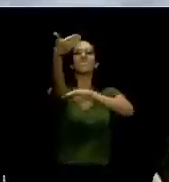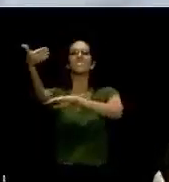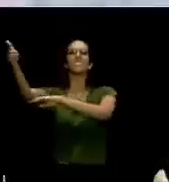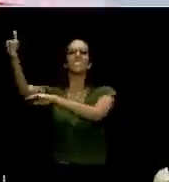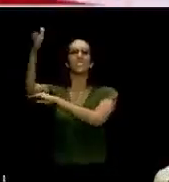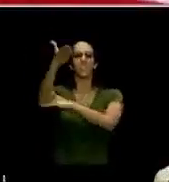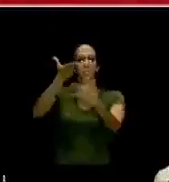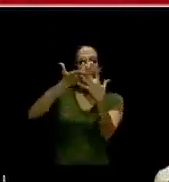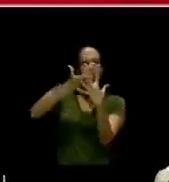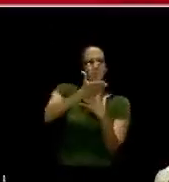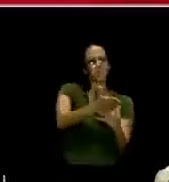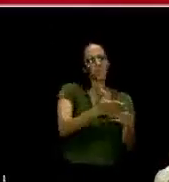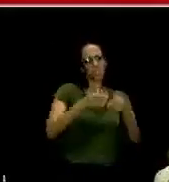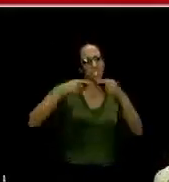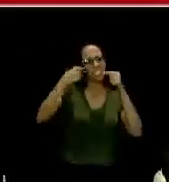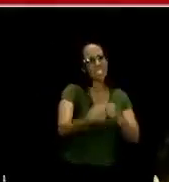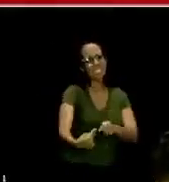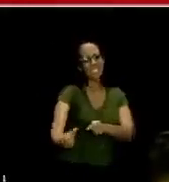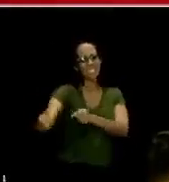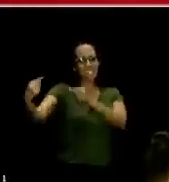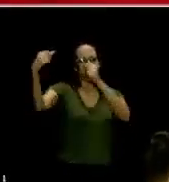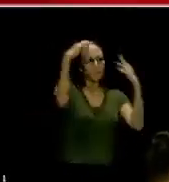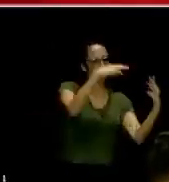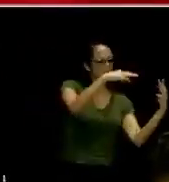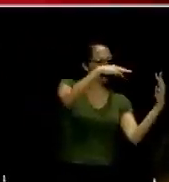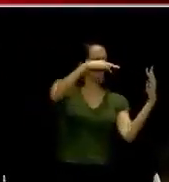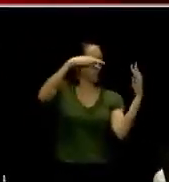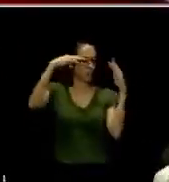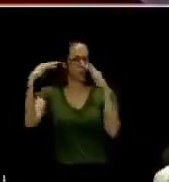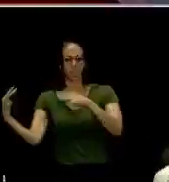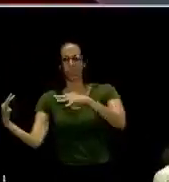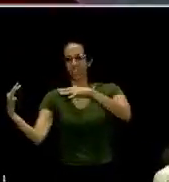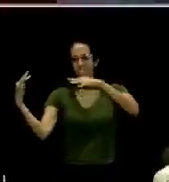stars through the